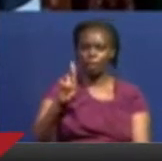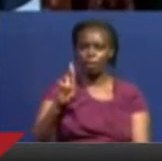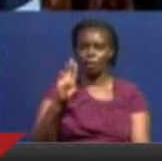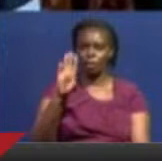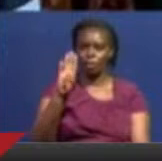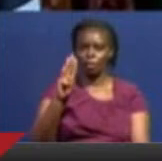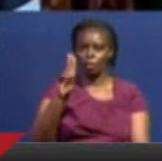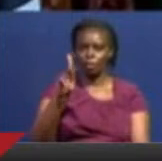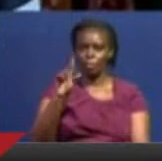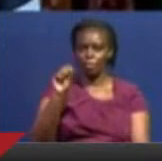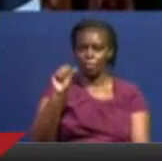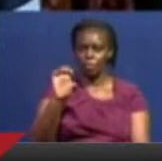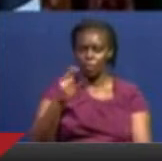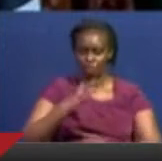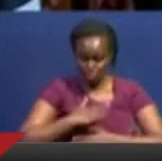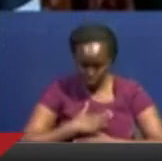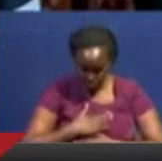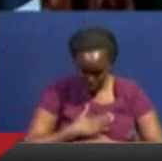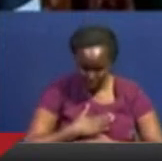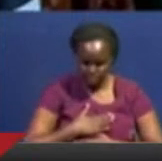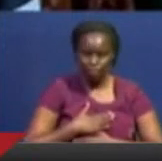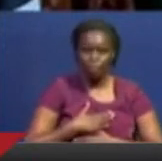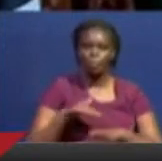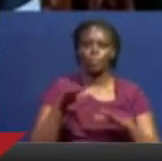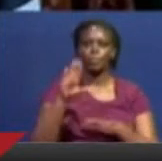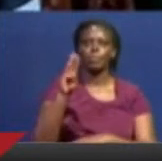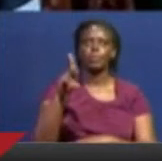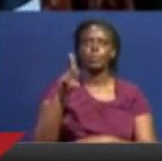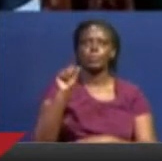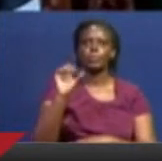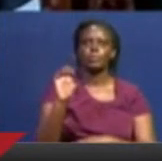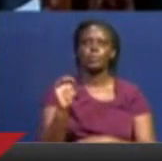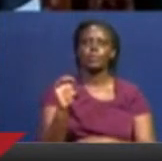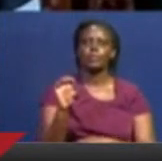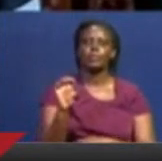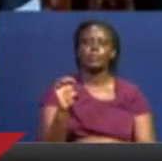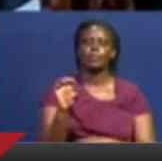Bukose, and who else?